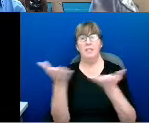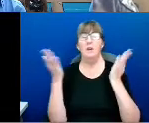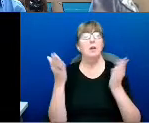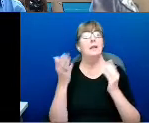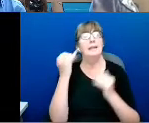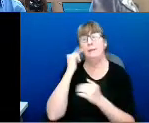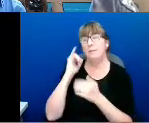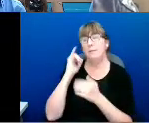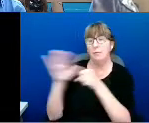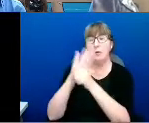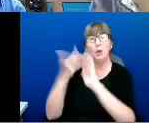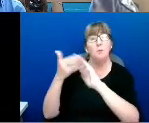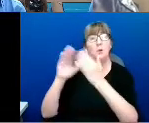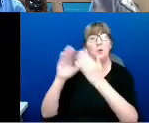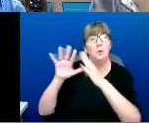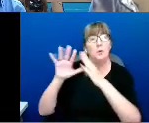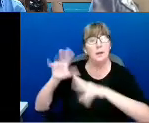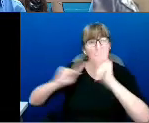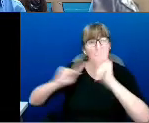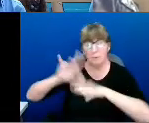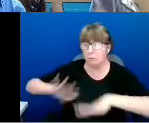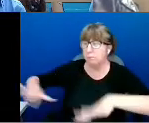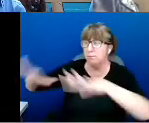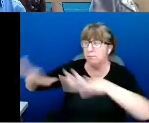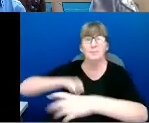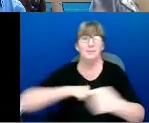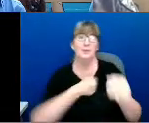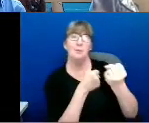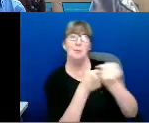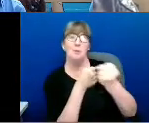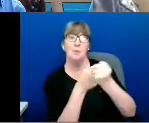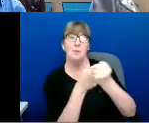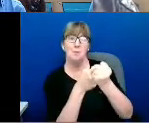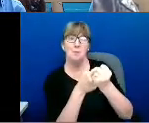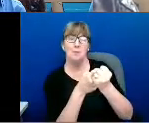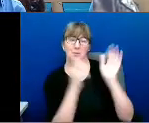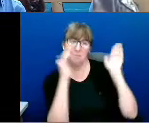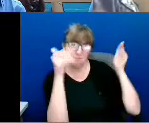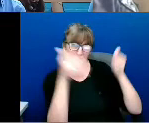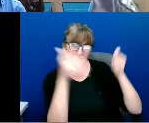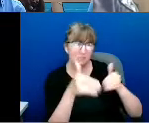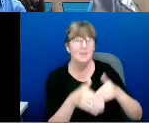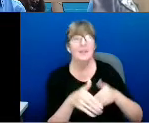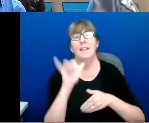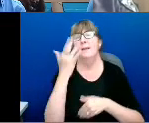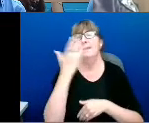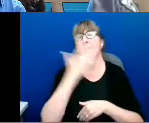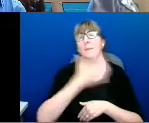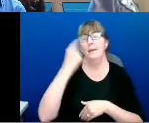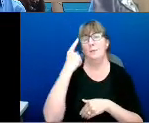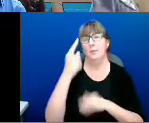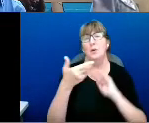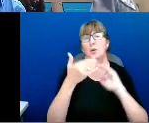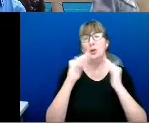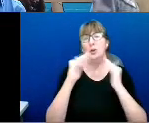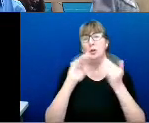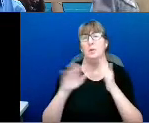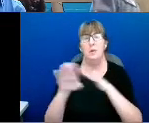you. I think it's the very definition of community-based policing.